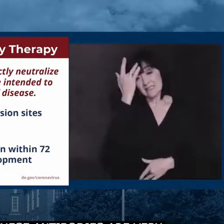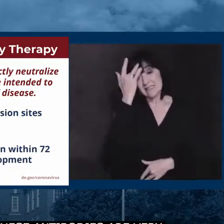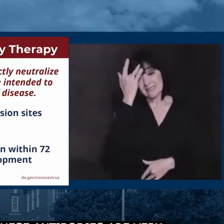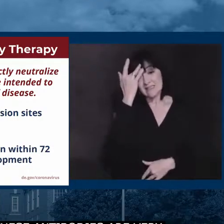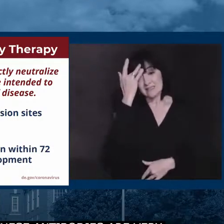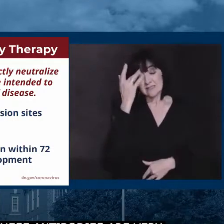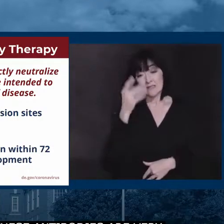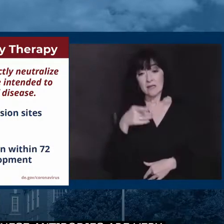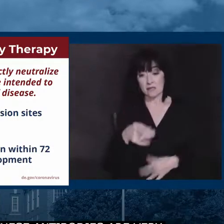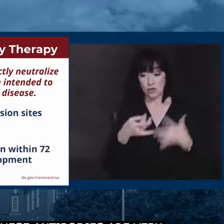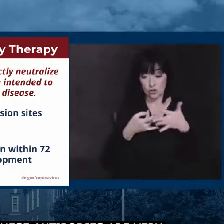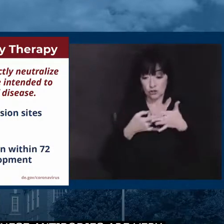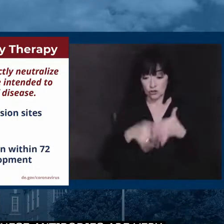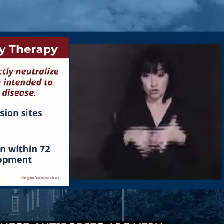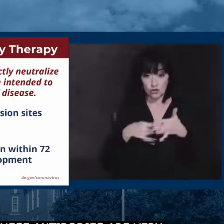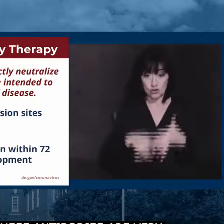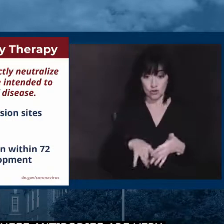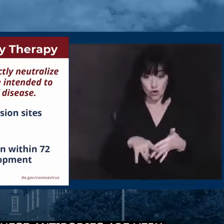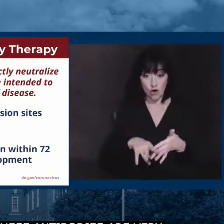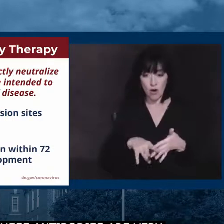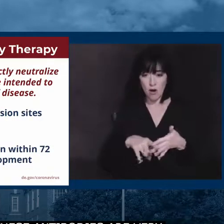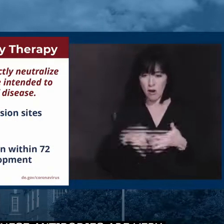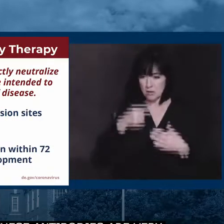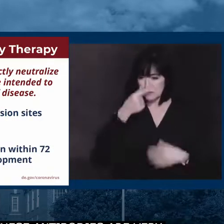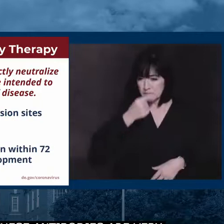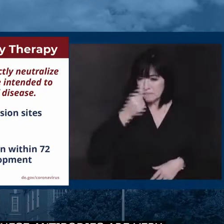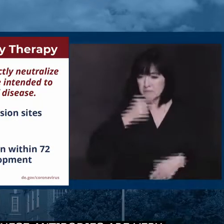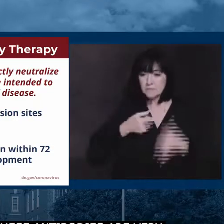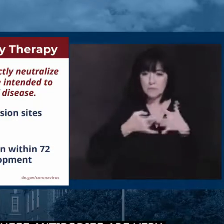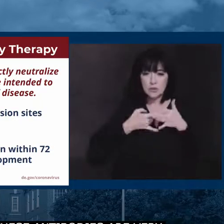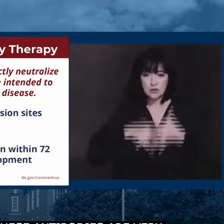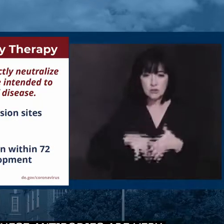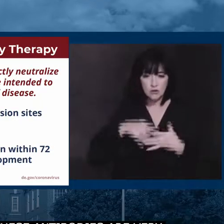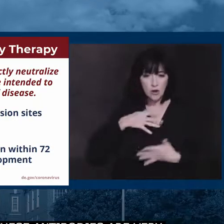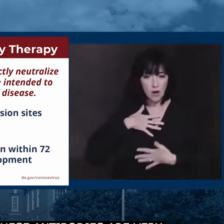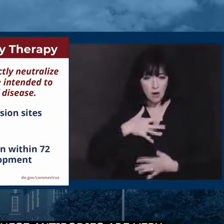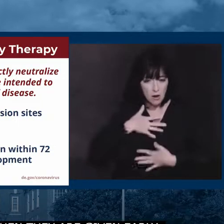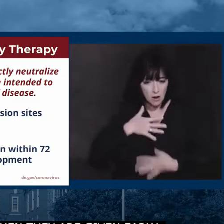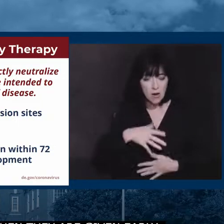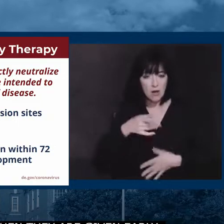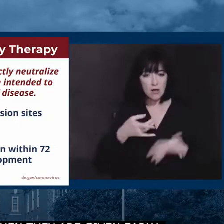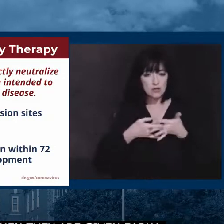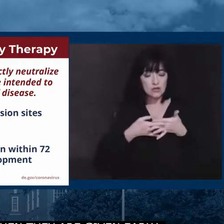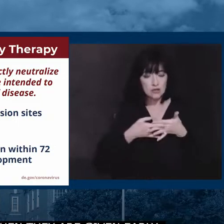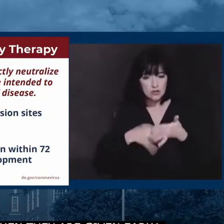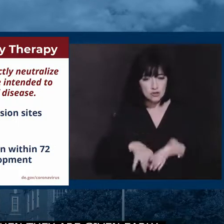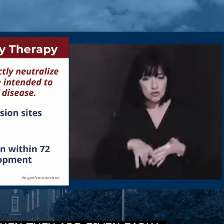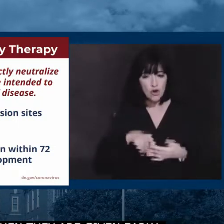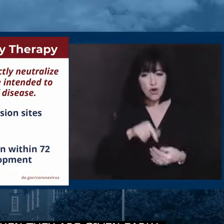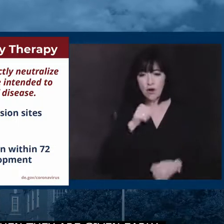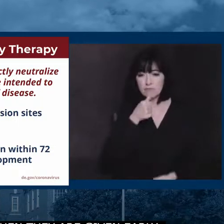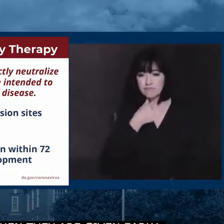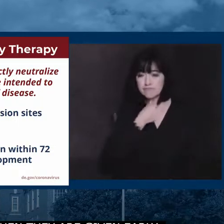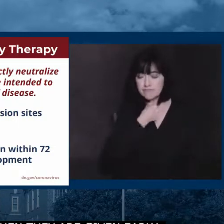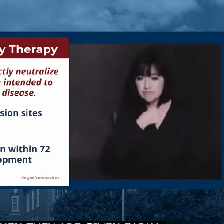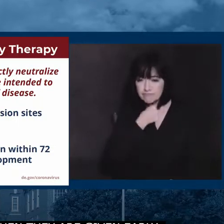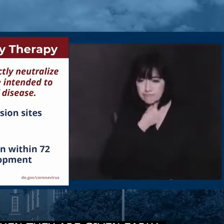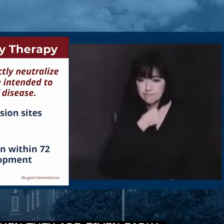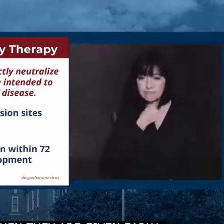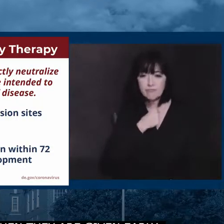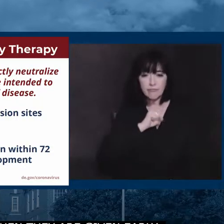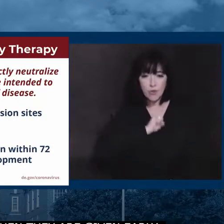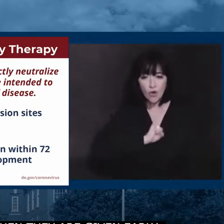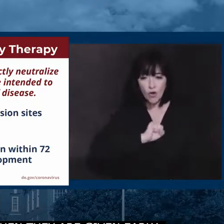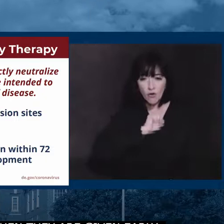of the development of symptoms. And that's why if you're over 65 and you start to develop symptoms, or you think you might